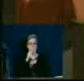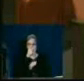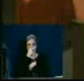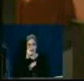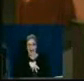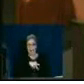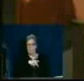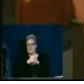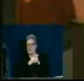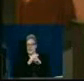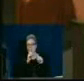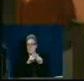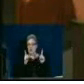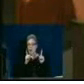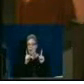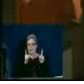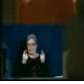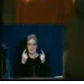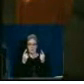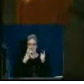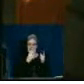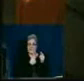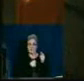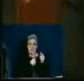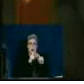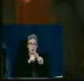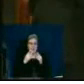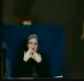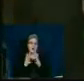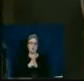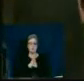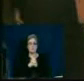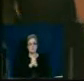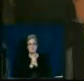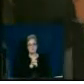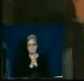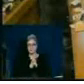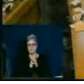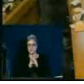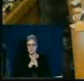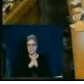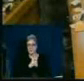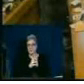but I'm against him. Sorry, but thank you.